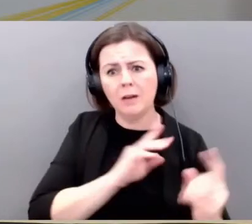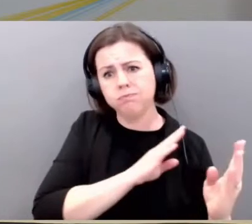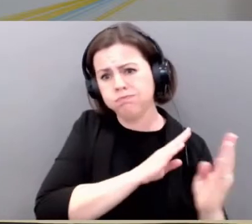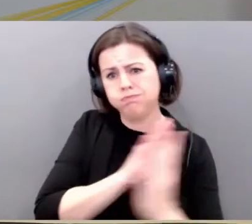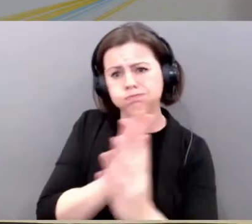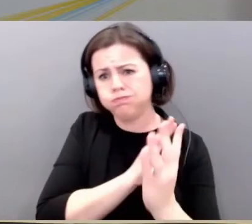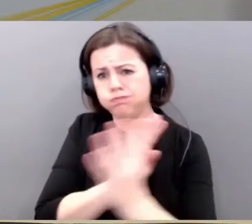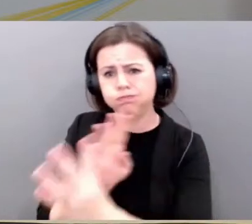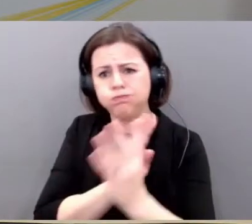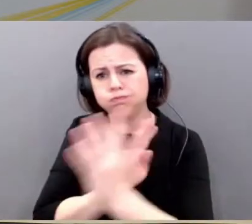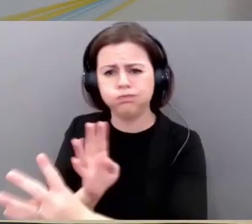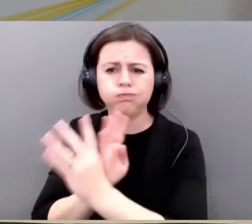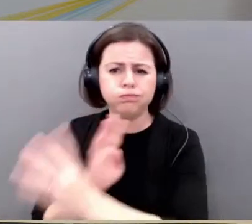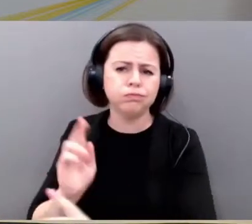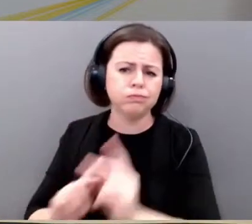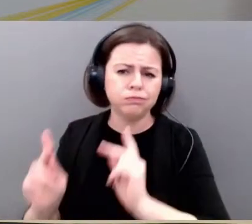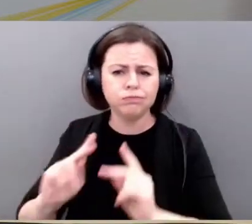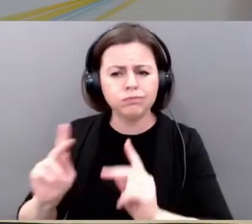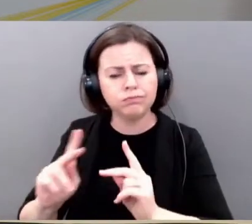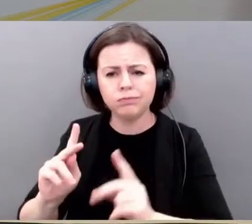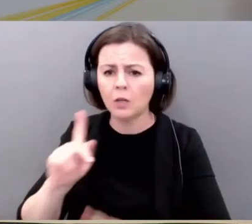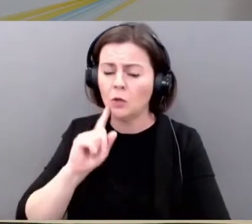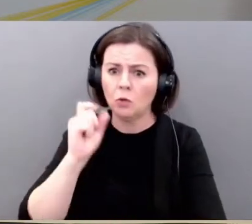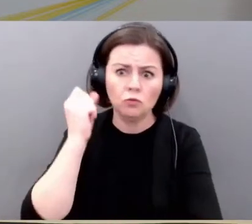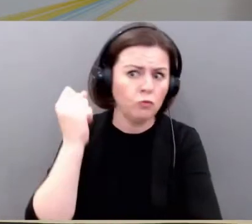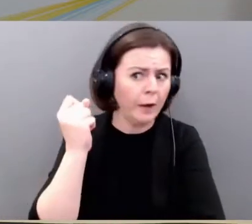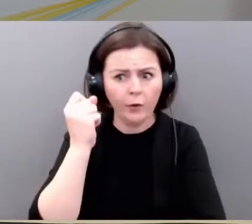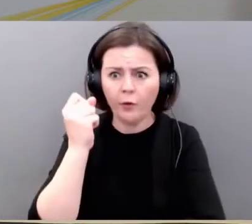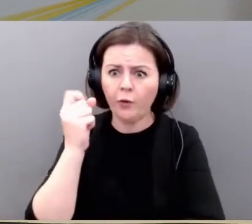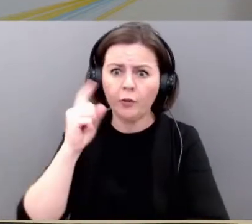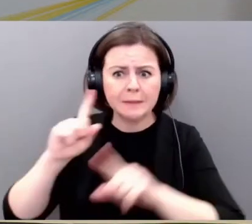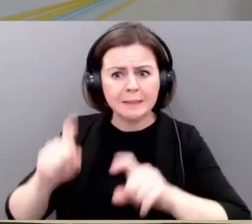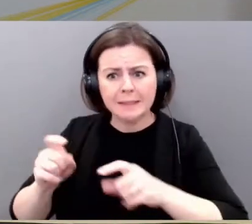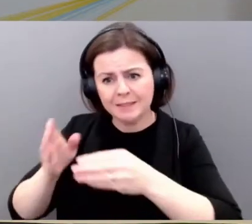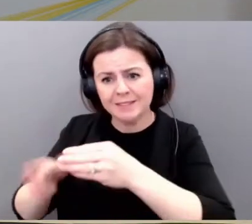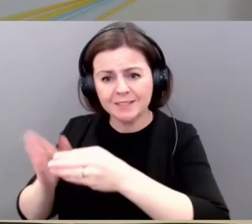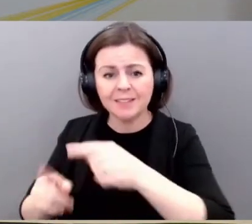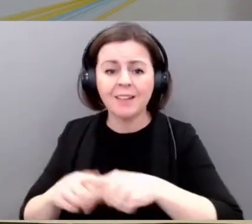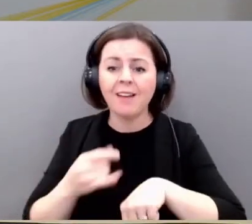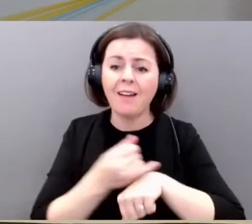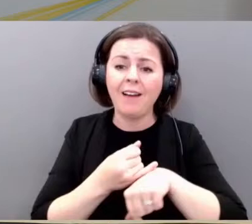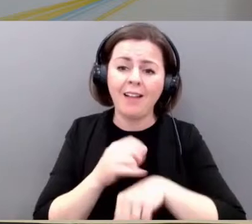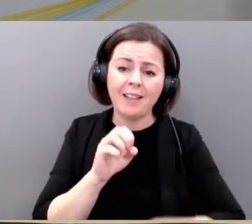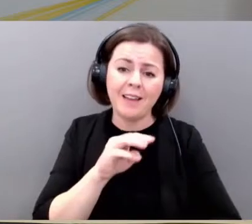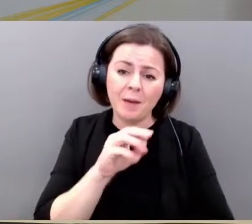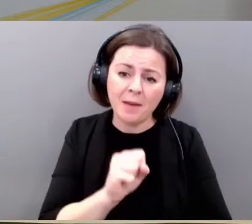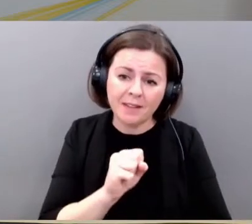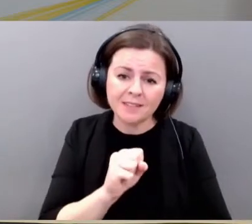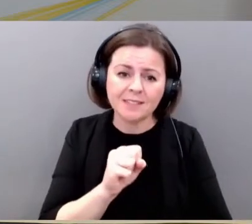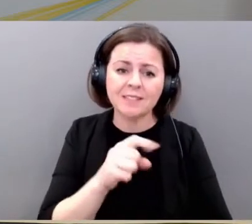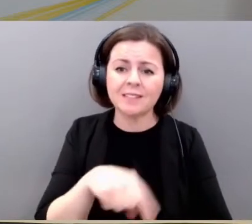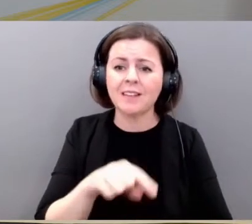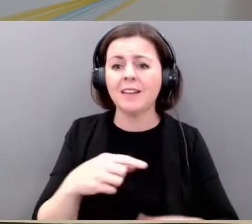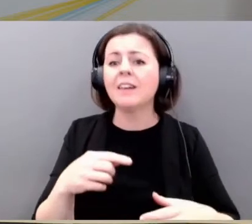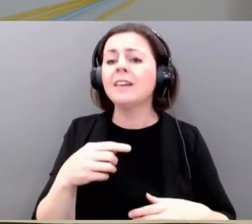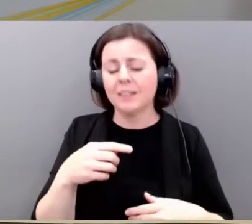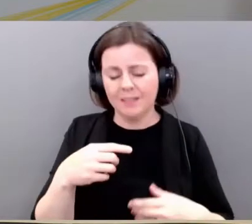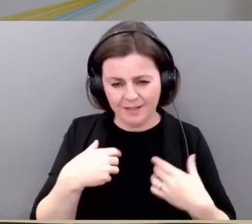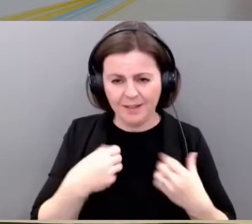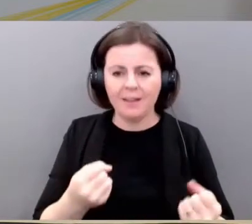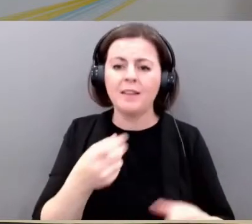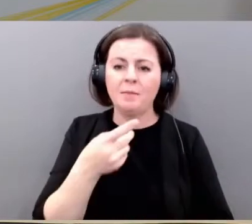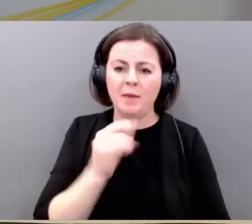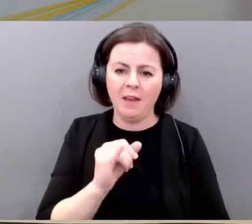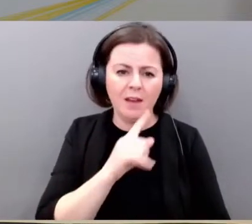tests. And thank you to Health PI and Island EMS for arranging these extra clinics at various locations to improve COVID-19